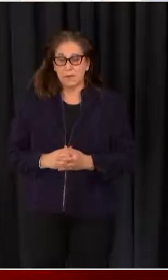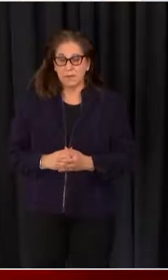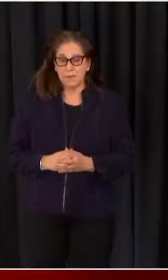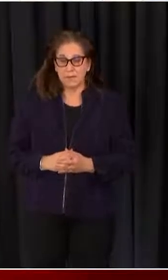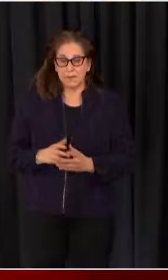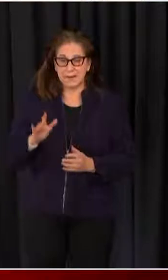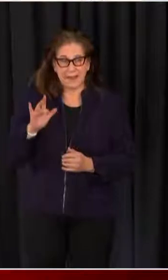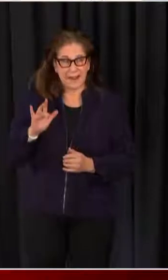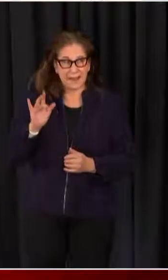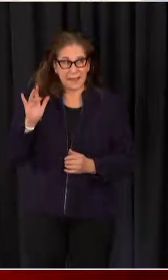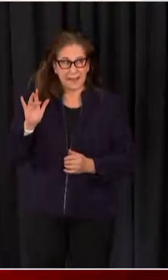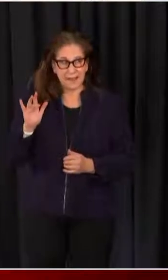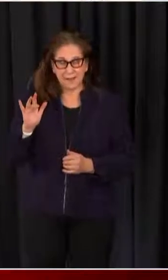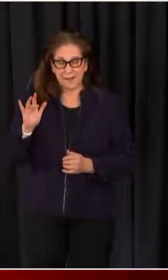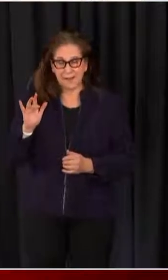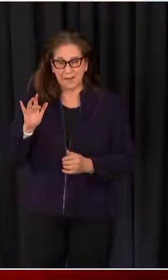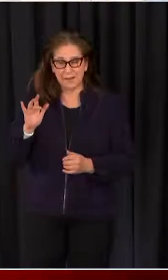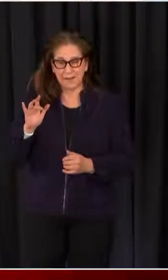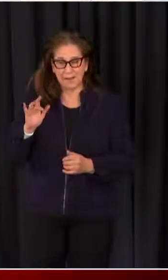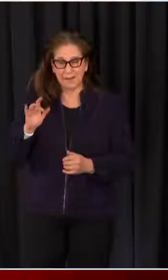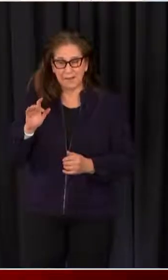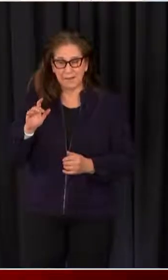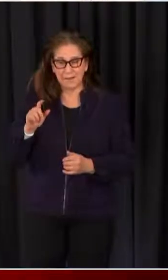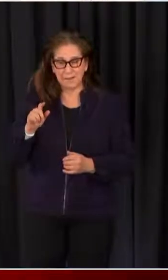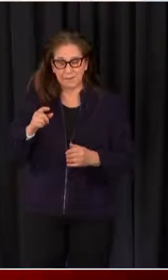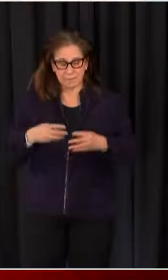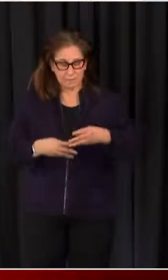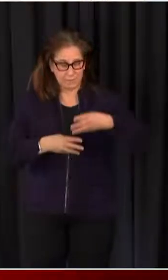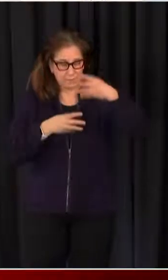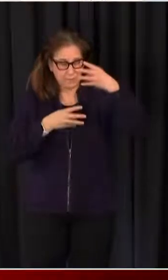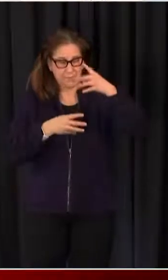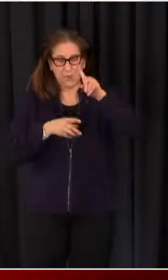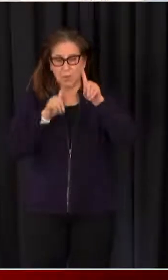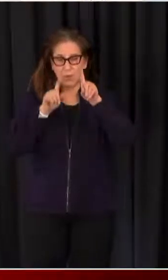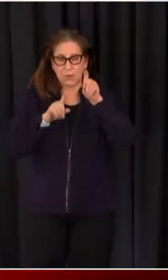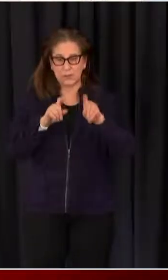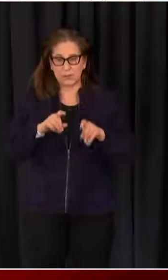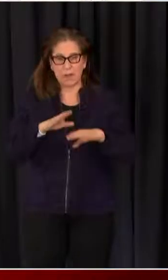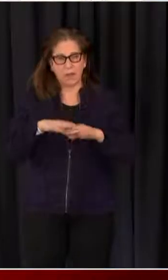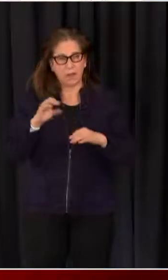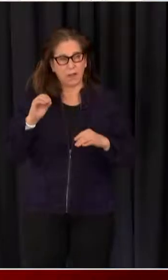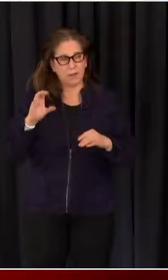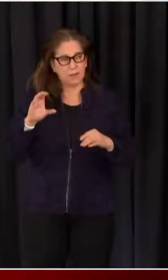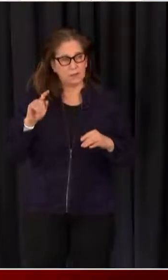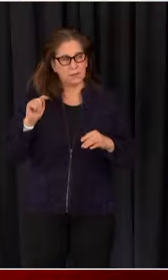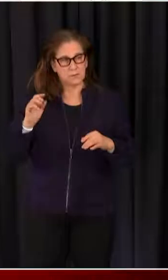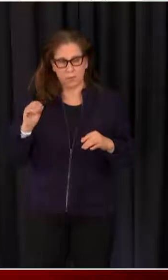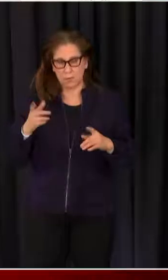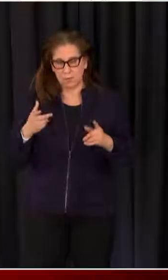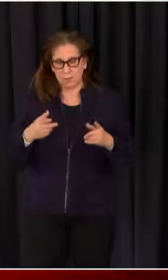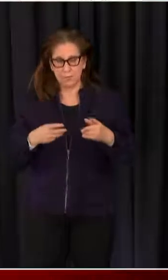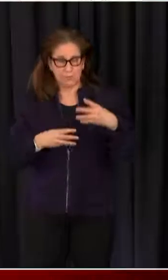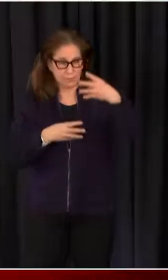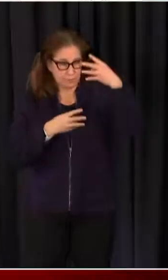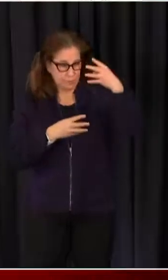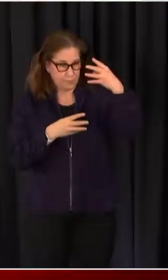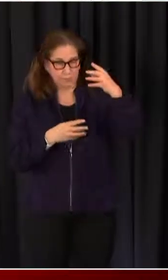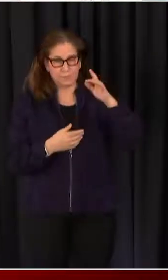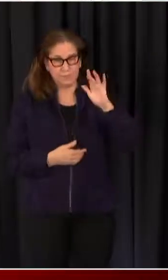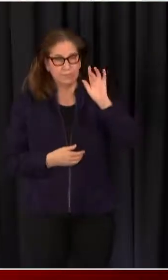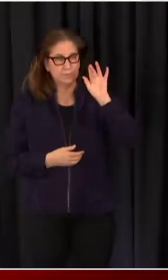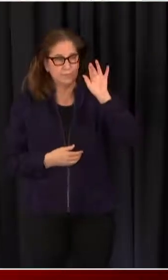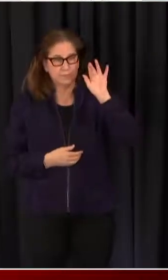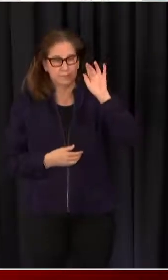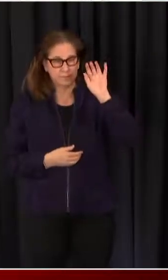and you click the button, you take the questionnaire, you're going to see some of the same questions that you've already seen in the portal